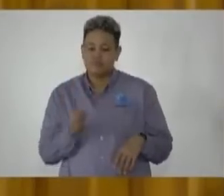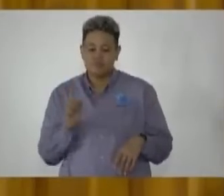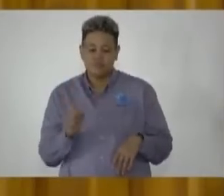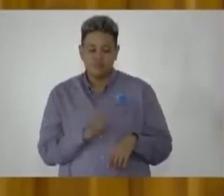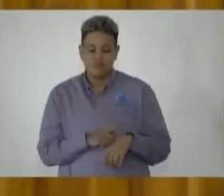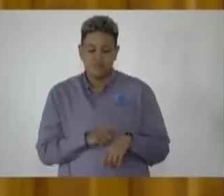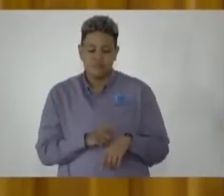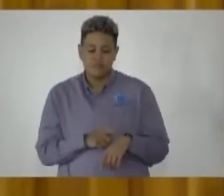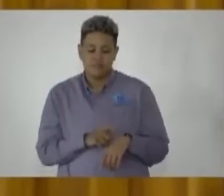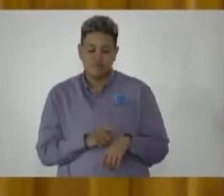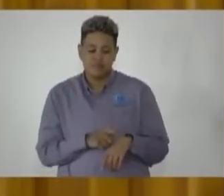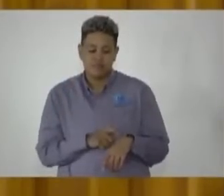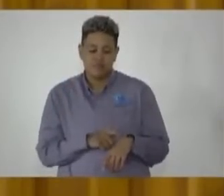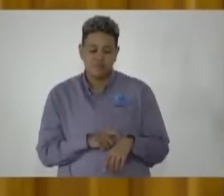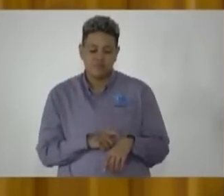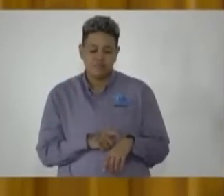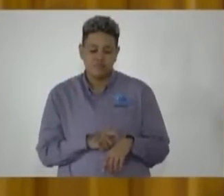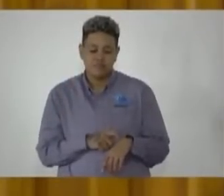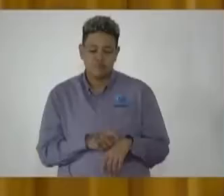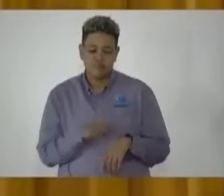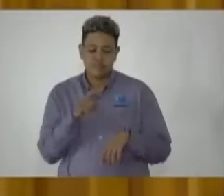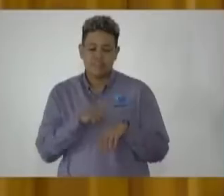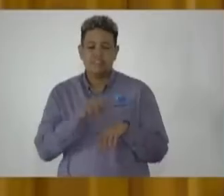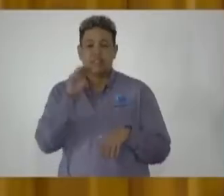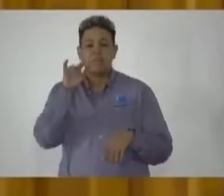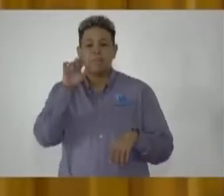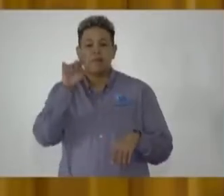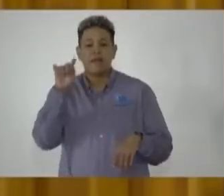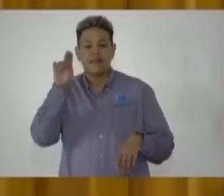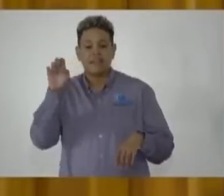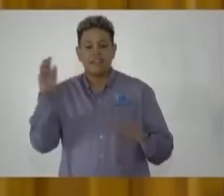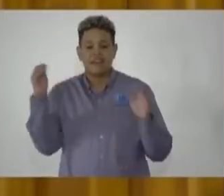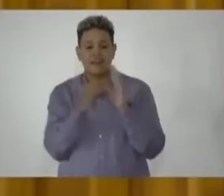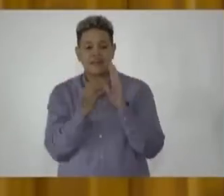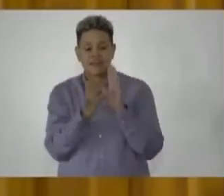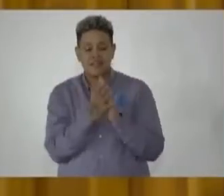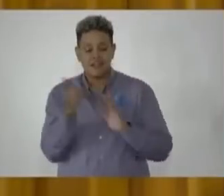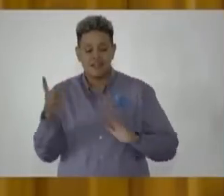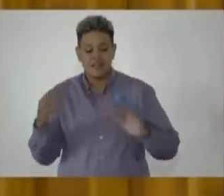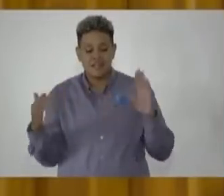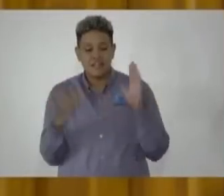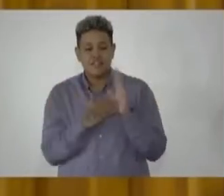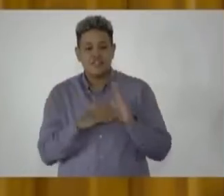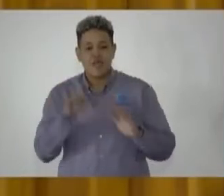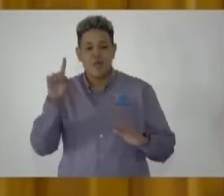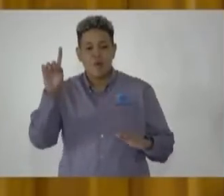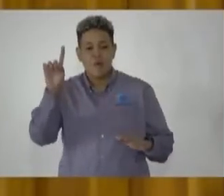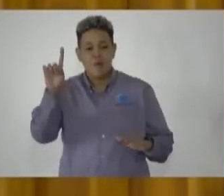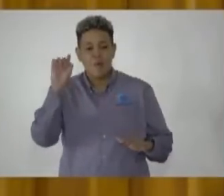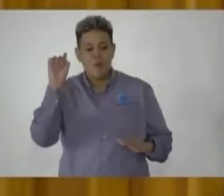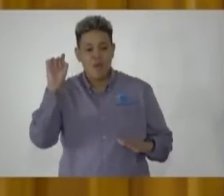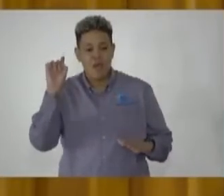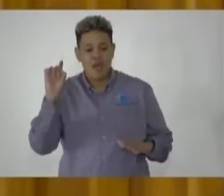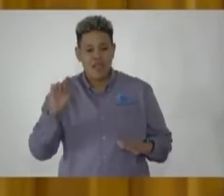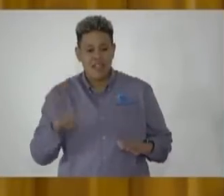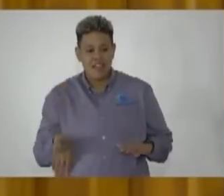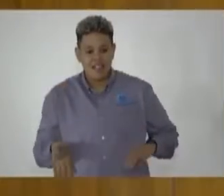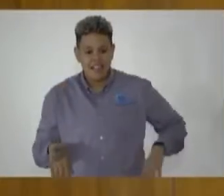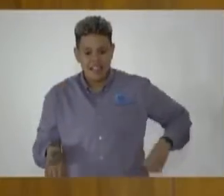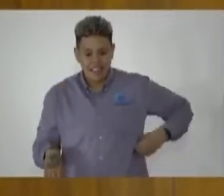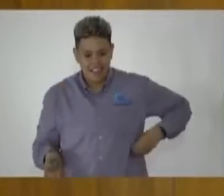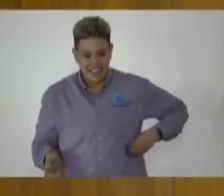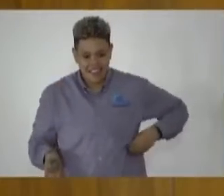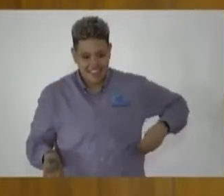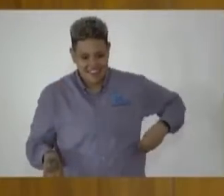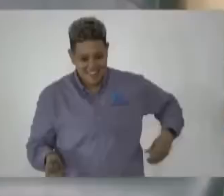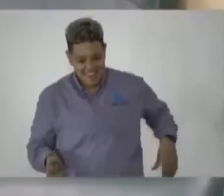time Time Magazine involved as Time Magazine top. Yes. Oh, you're coming to that? Yeah,